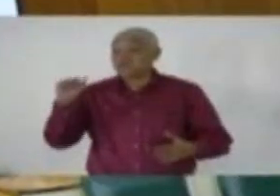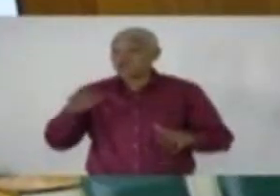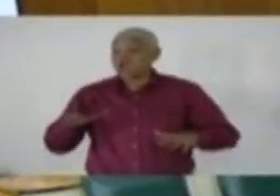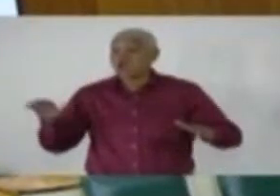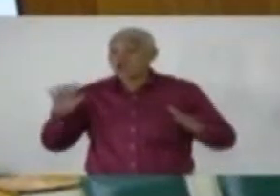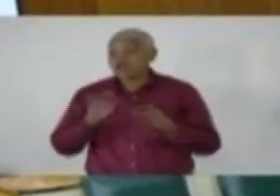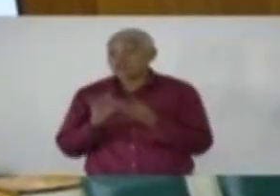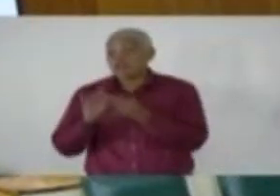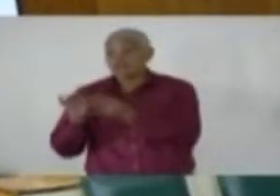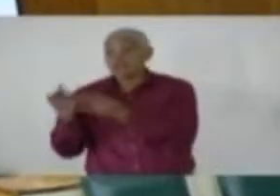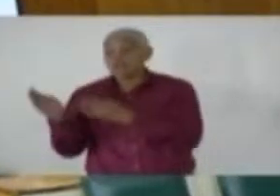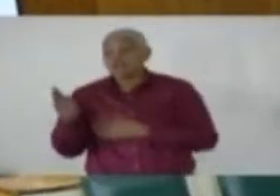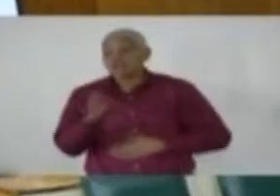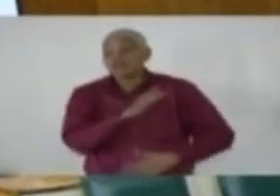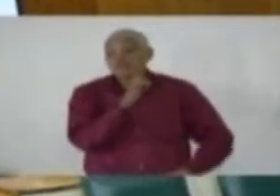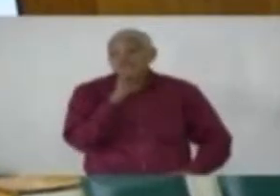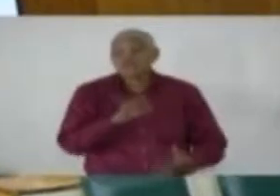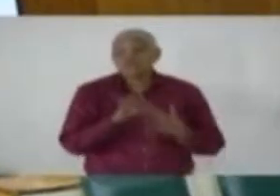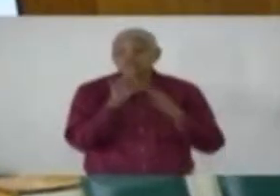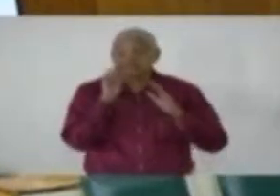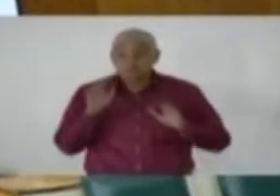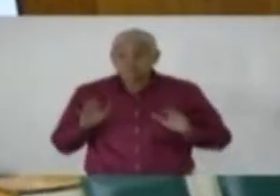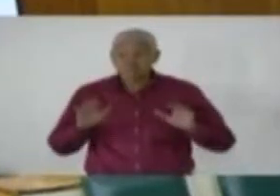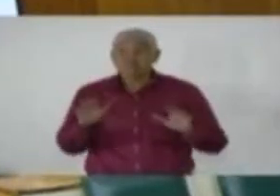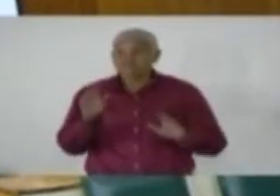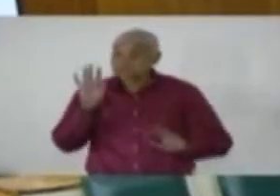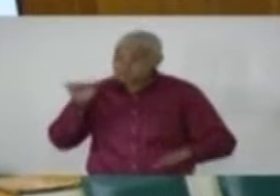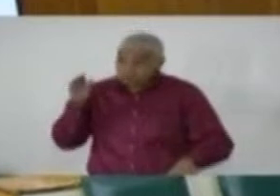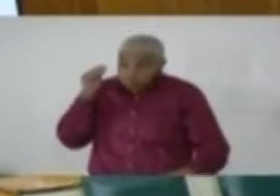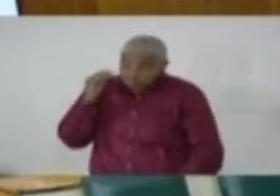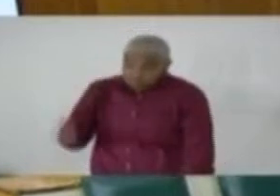everybody, especially manufacturers. I said, look,